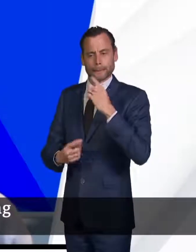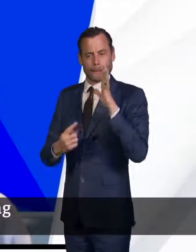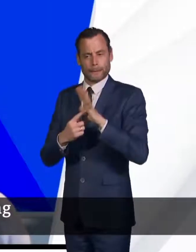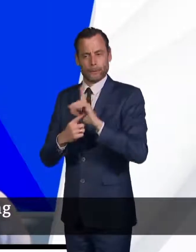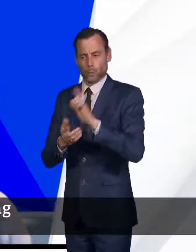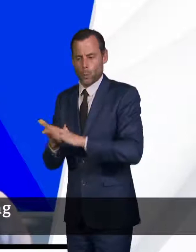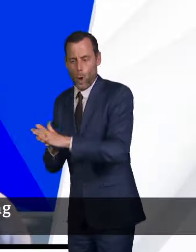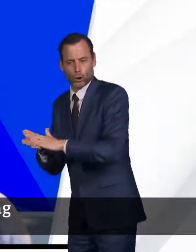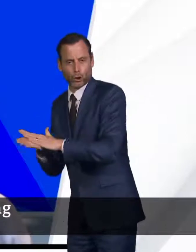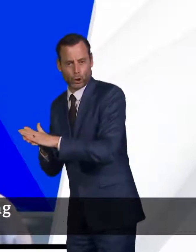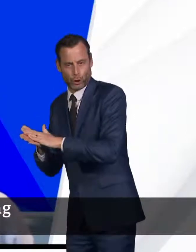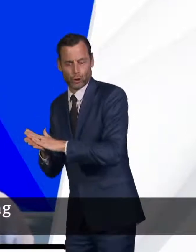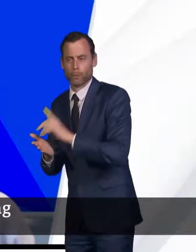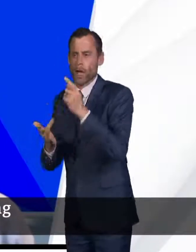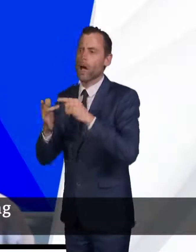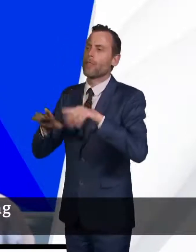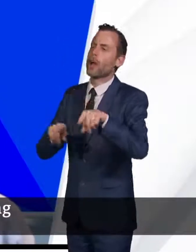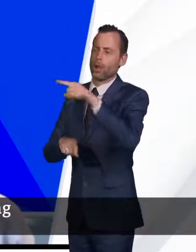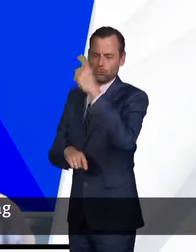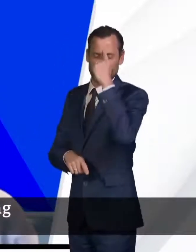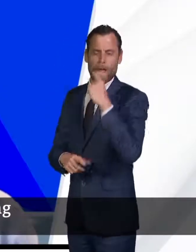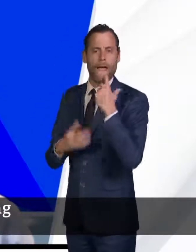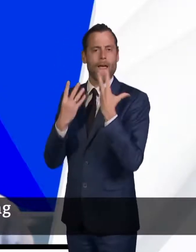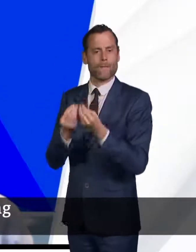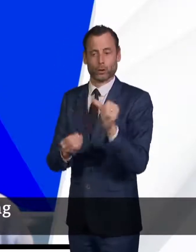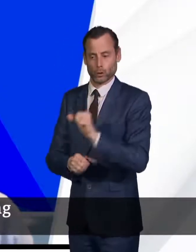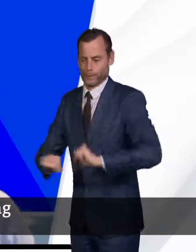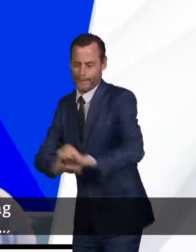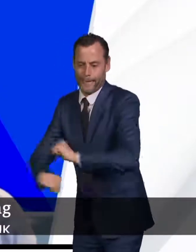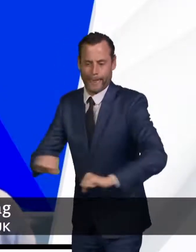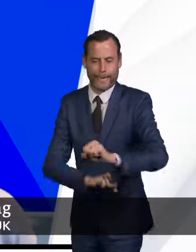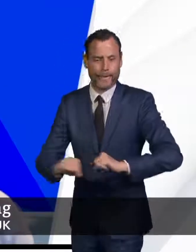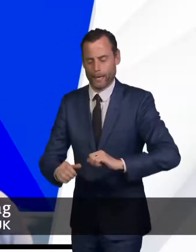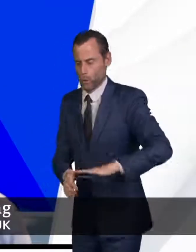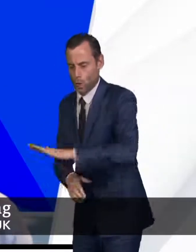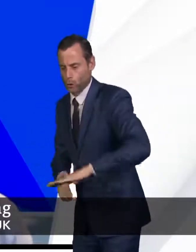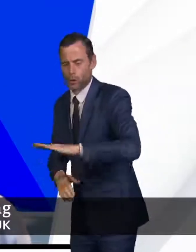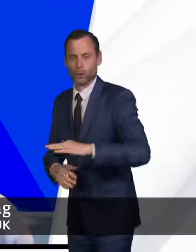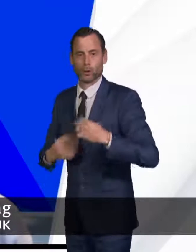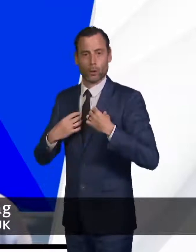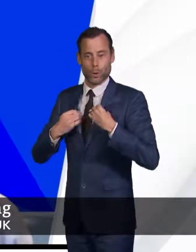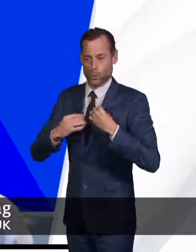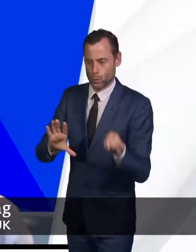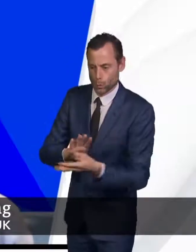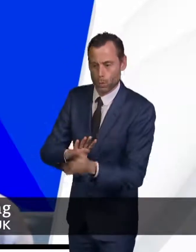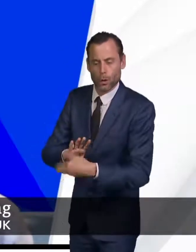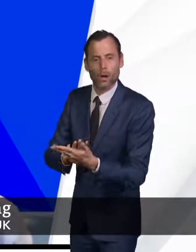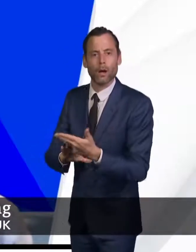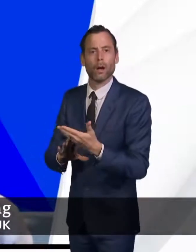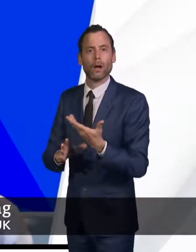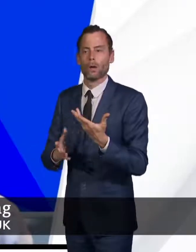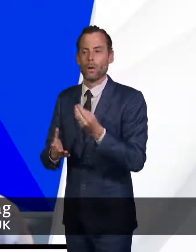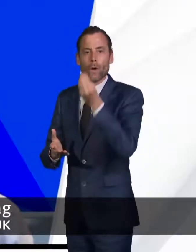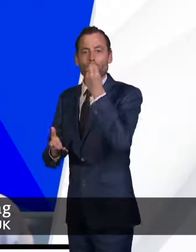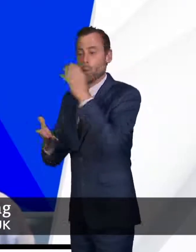washing hands, but other countries, for example, are saying people should be disinfecting their washing, takeaway boxes, anything really